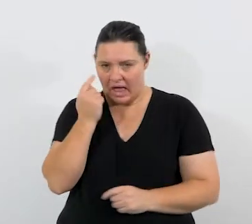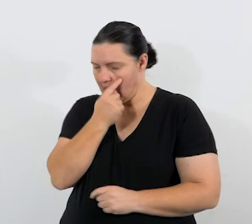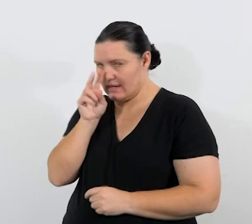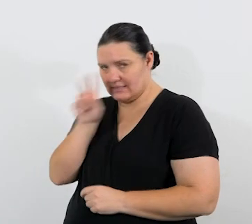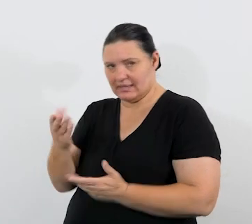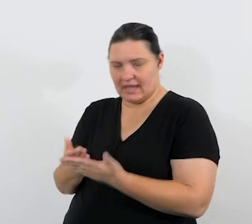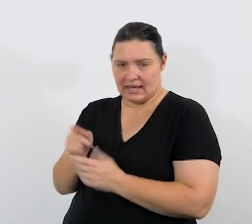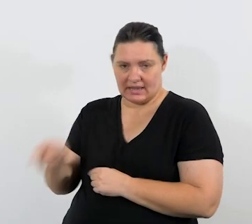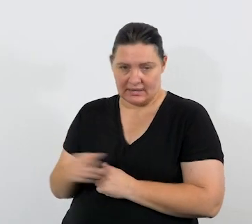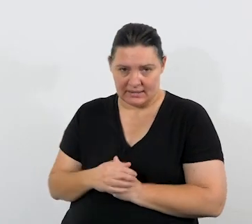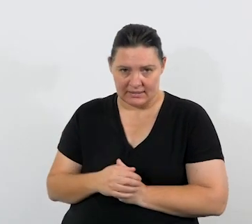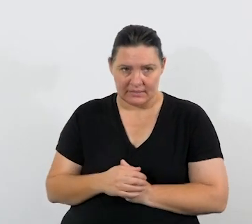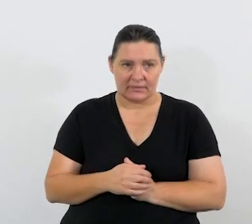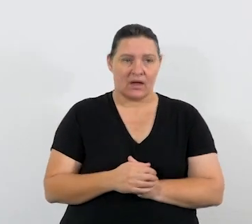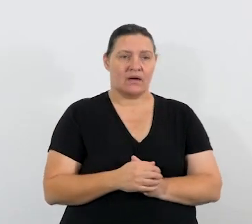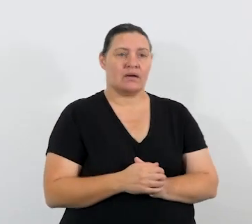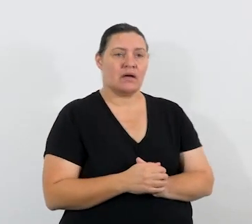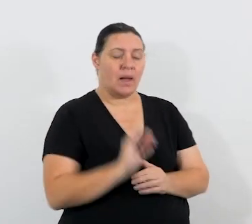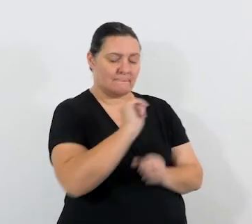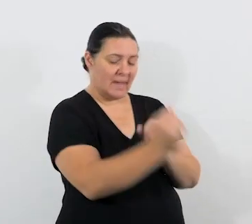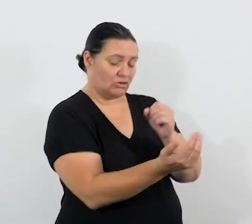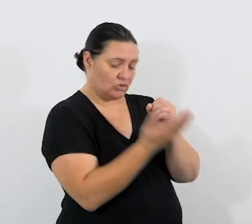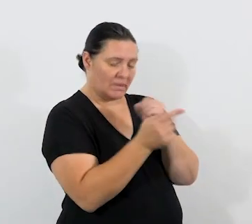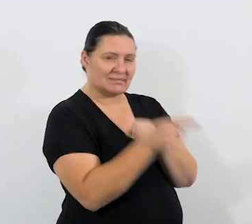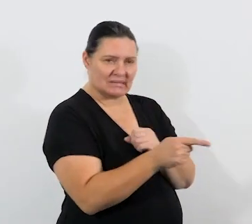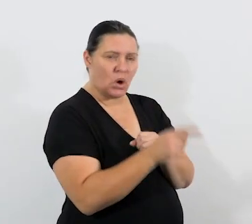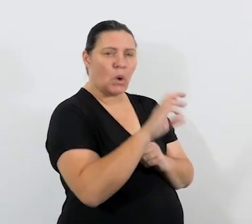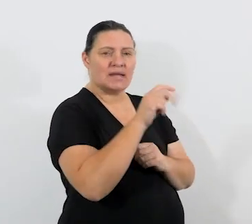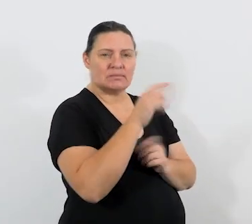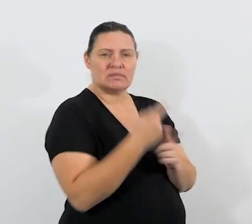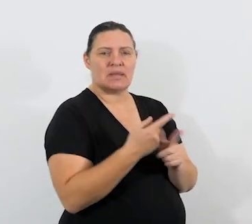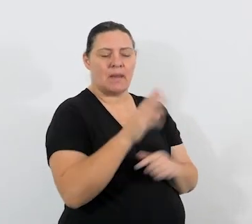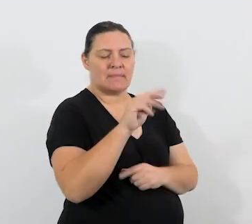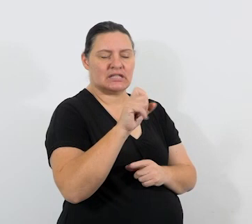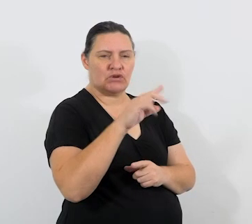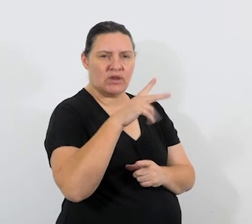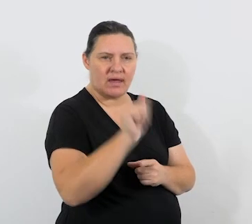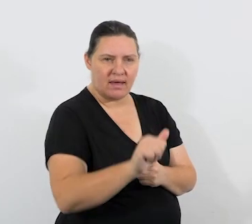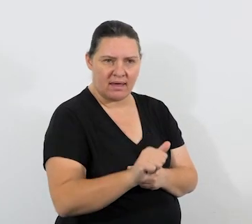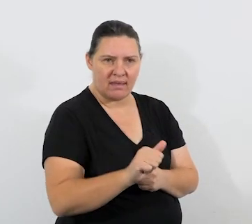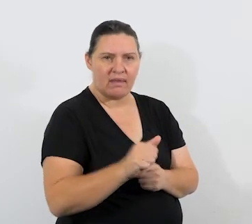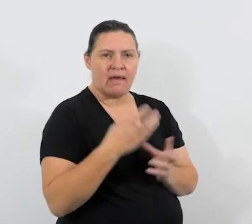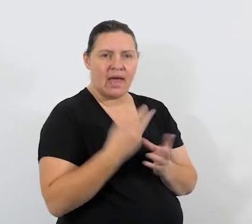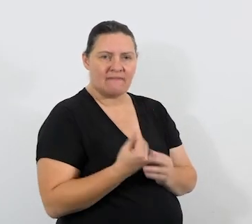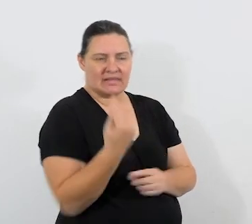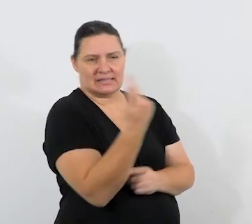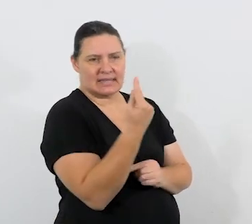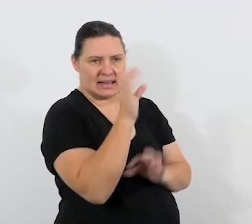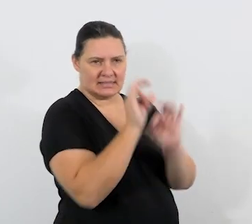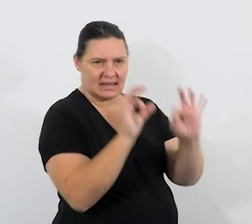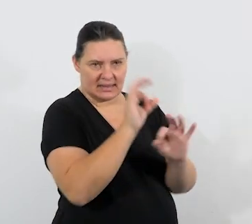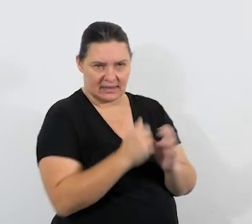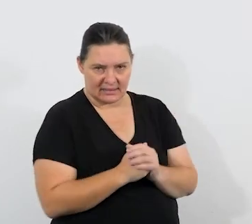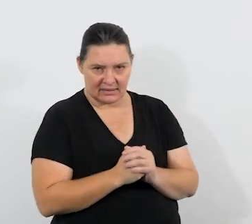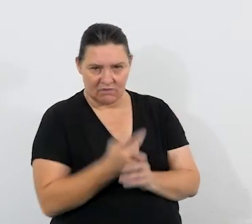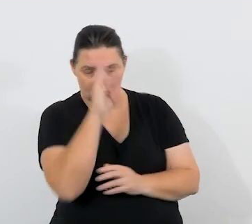we are speaking about microscopic, these are organisms like bacteria, which have a single